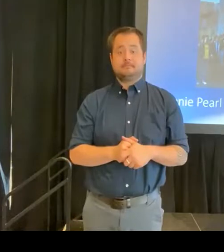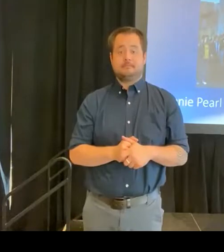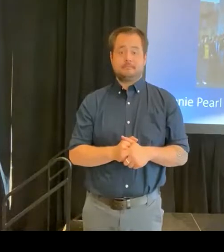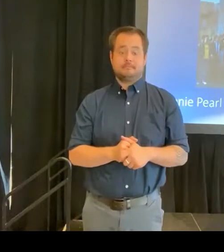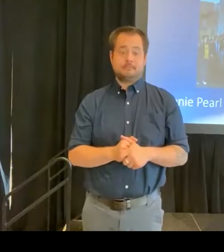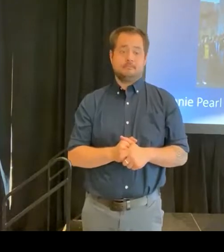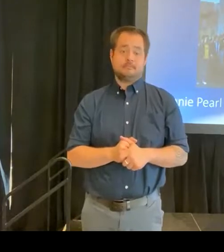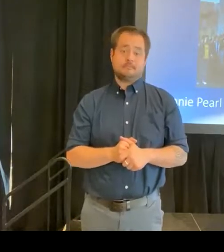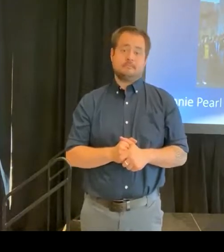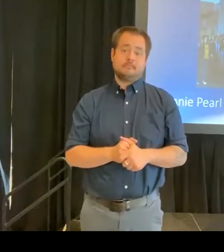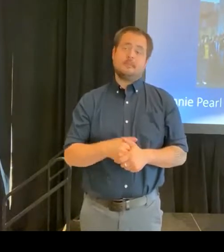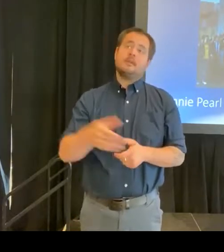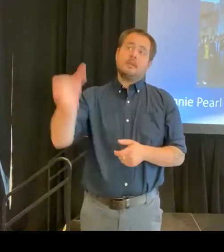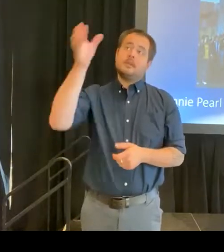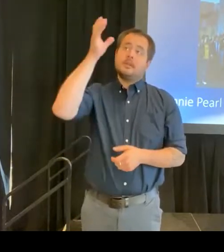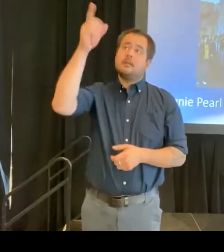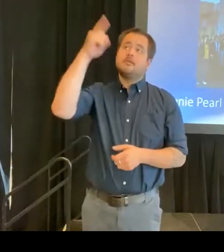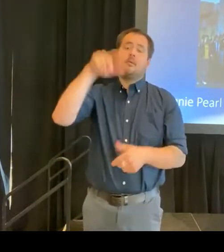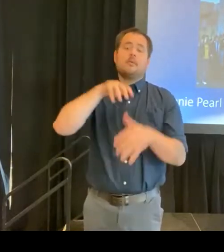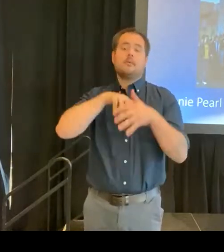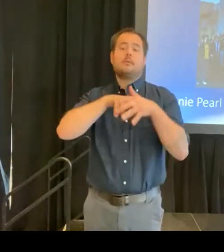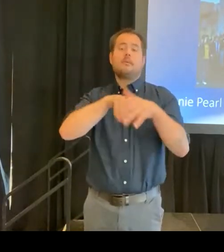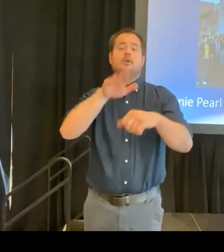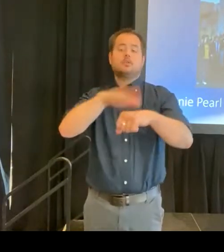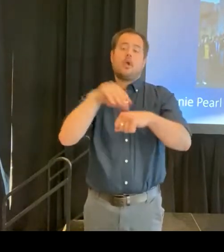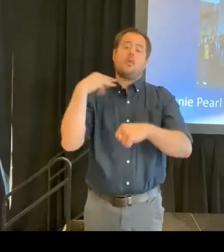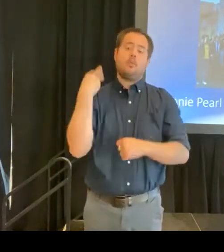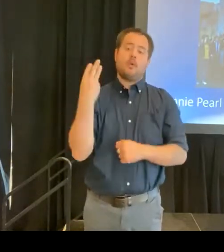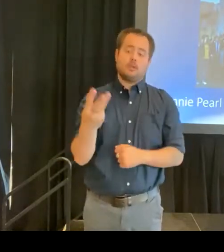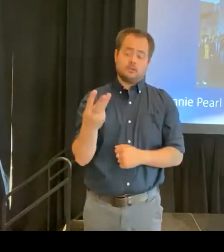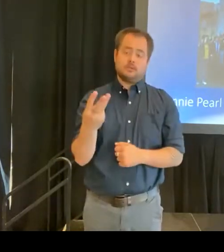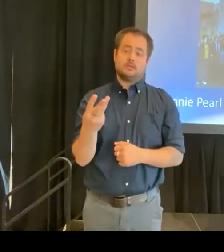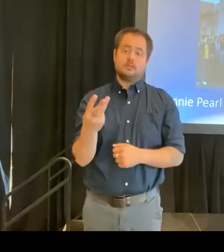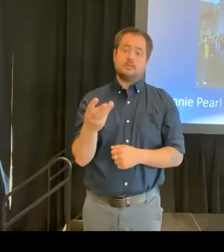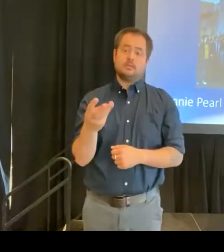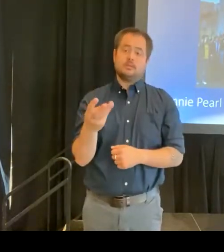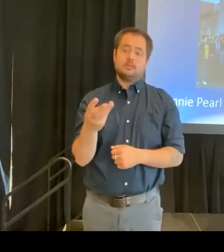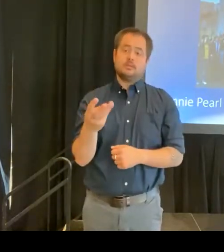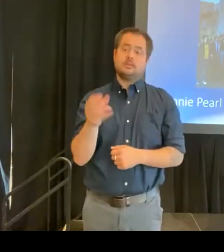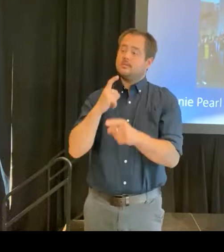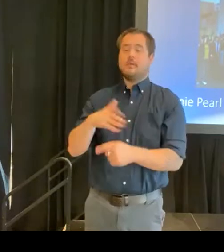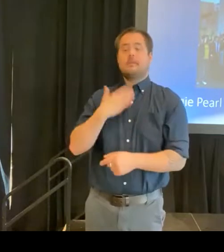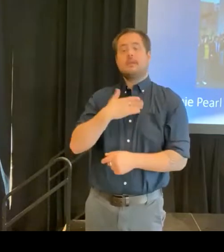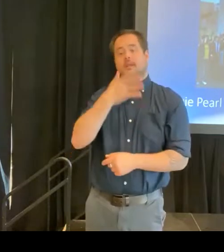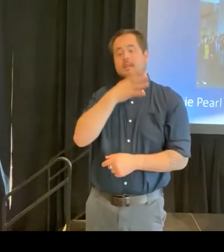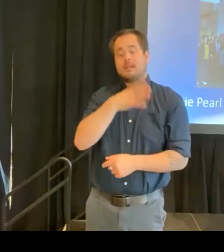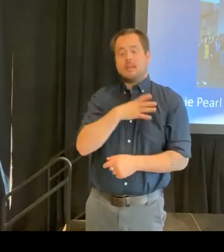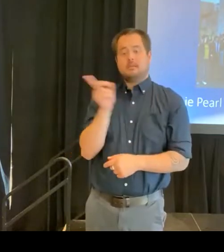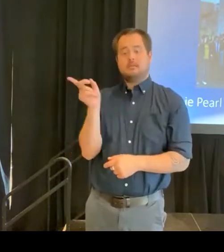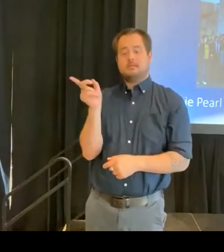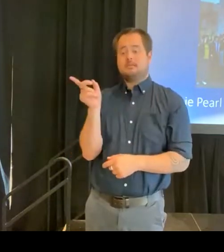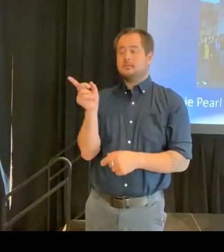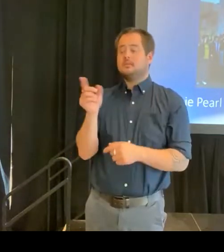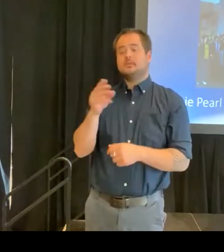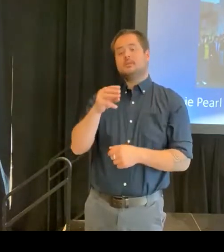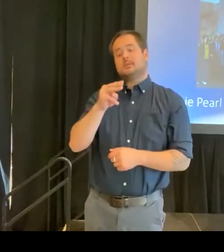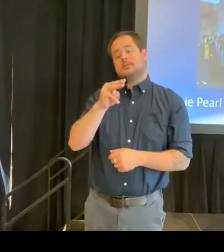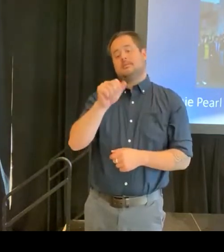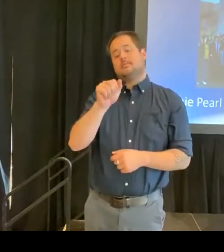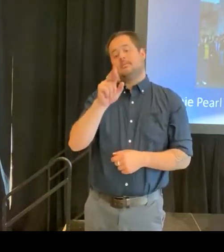the concept of the March on Washington came from the young lady from Court. Her name was Mary